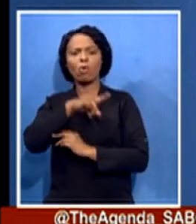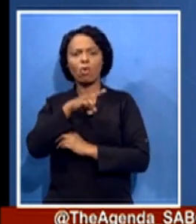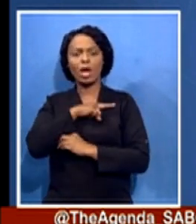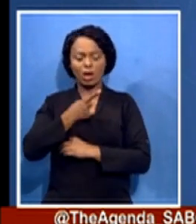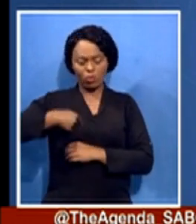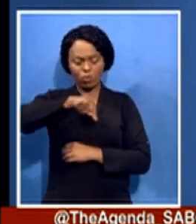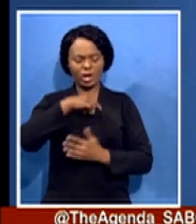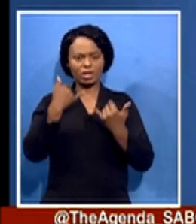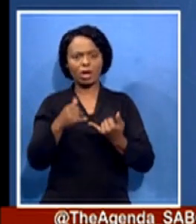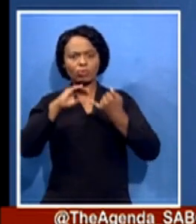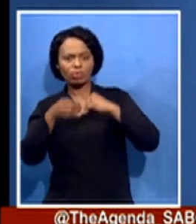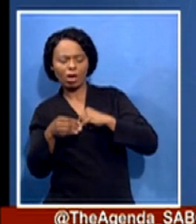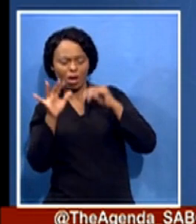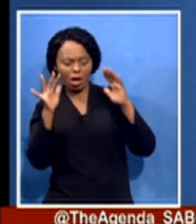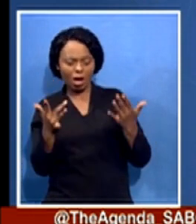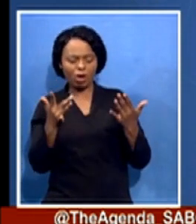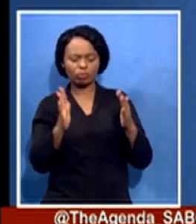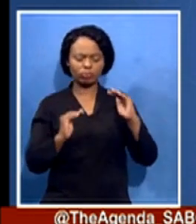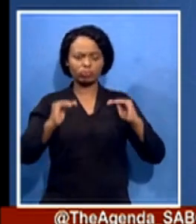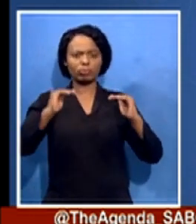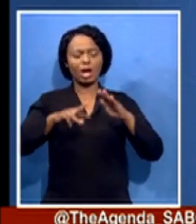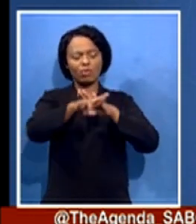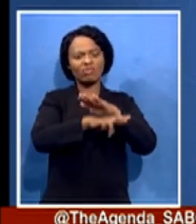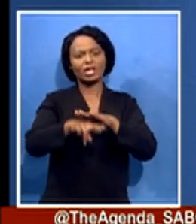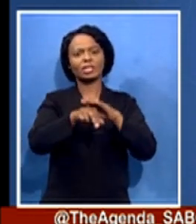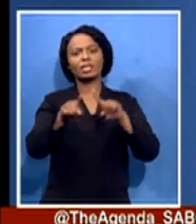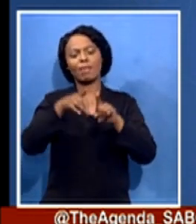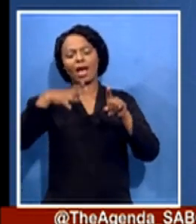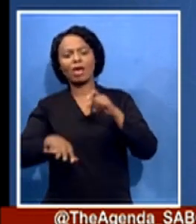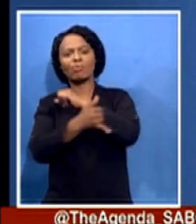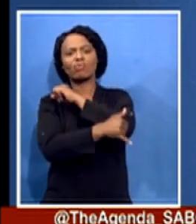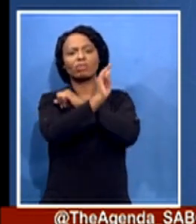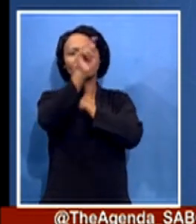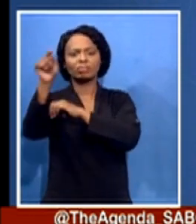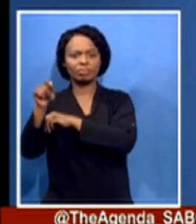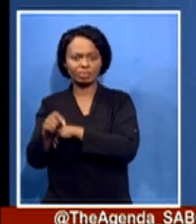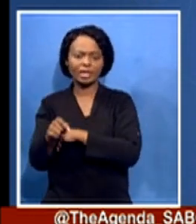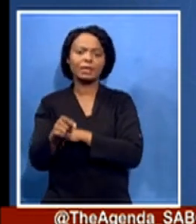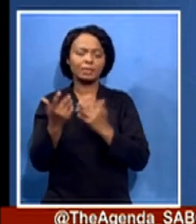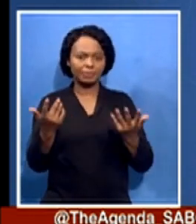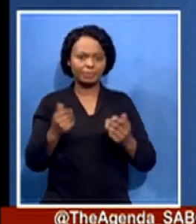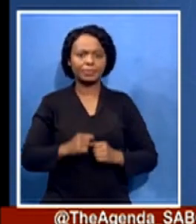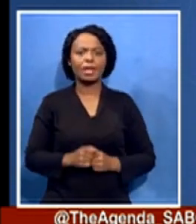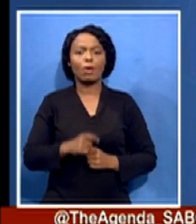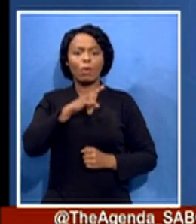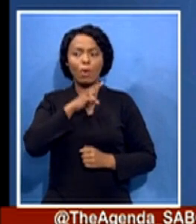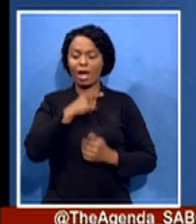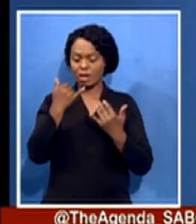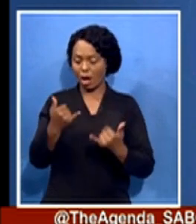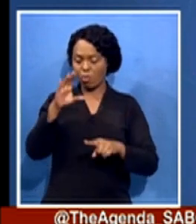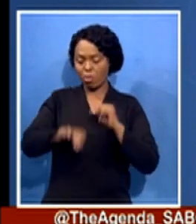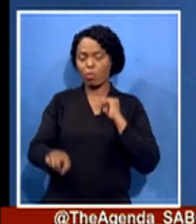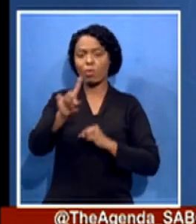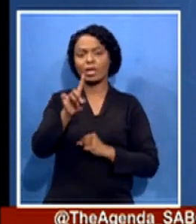region and for all other low middle income countries. What we're seeing at the moment is what we're calling vaccine nationalism, where